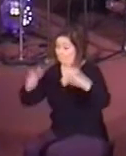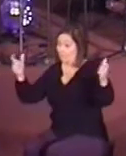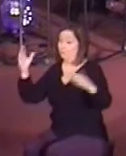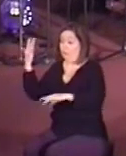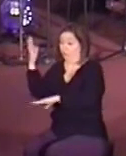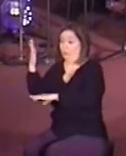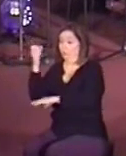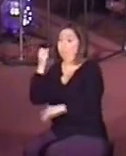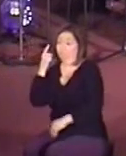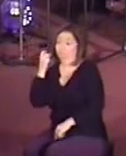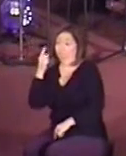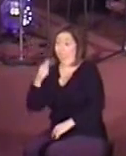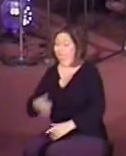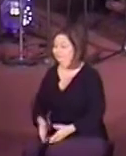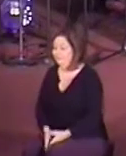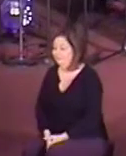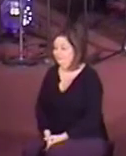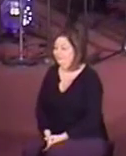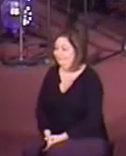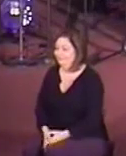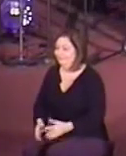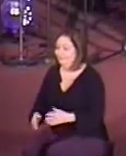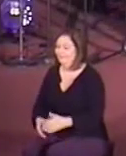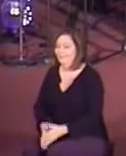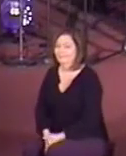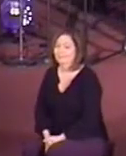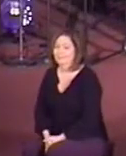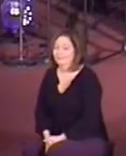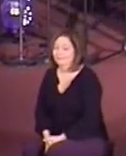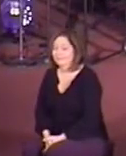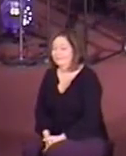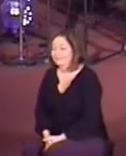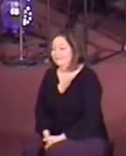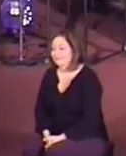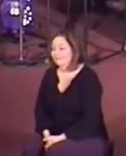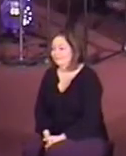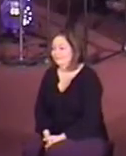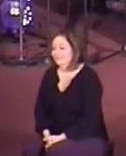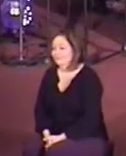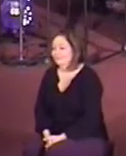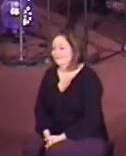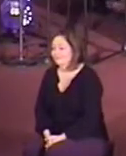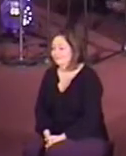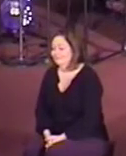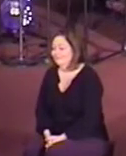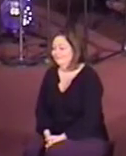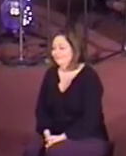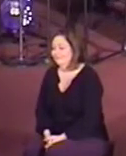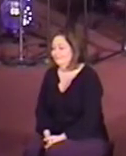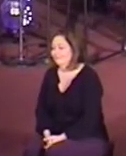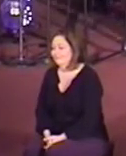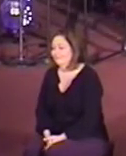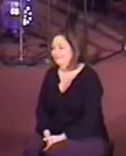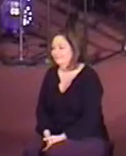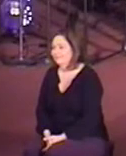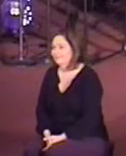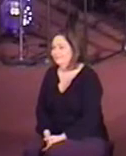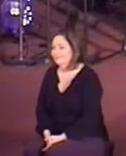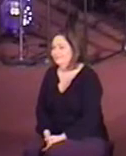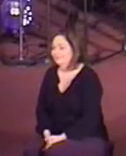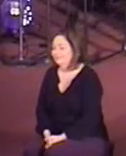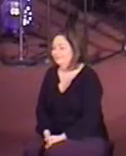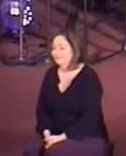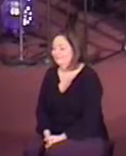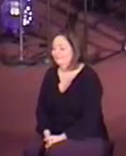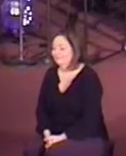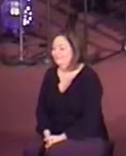what I'm saying. "Its leaves were lovely, its fruit abundant, and in it was food for all. And the beasts of the field found